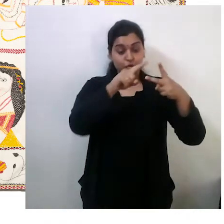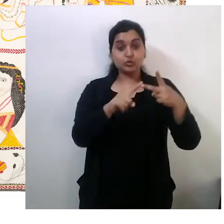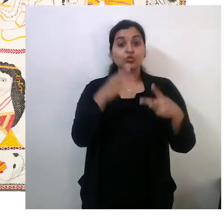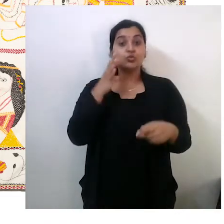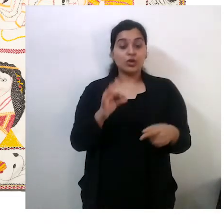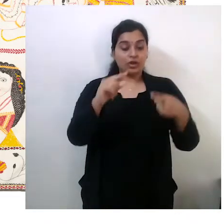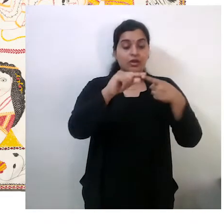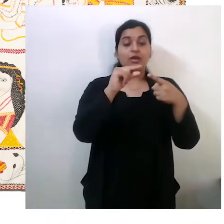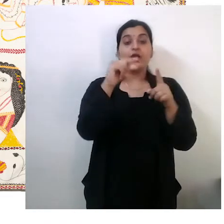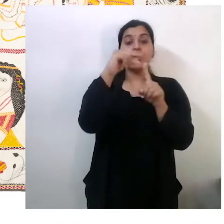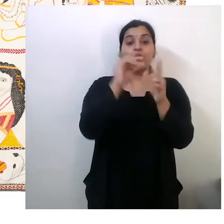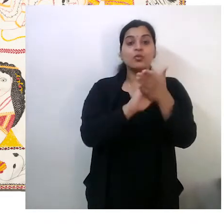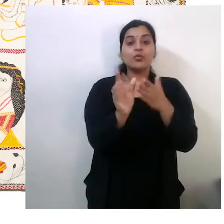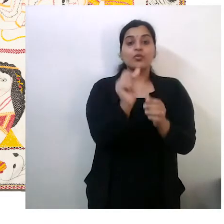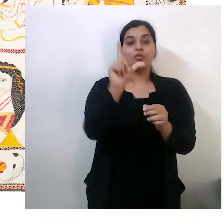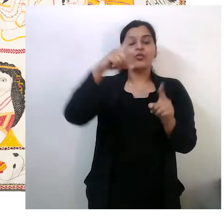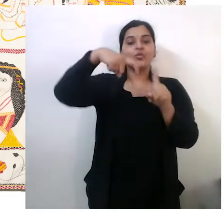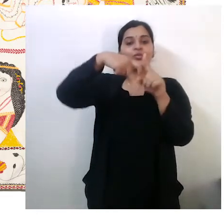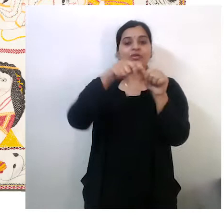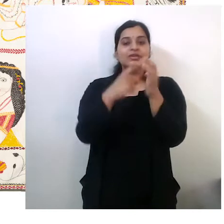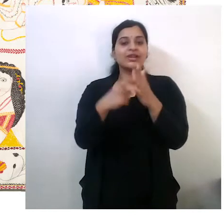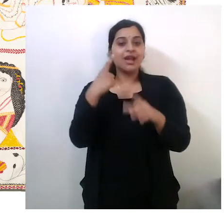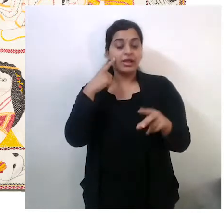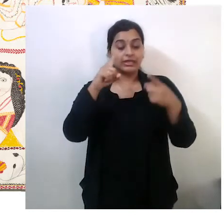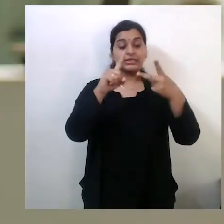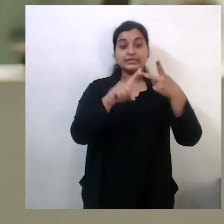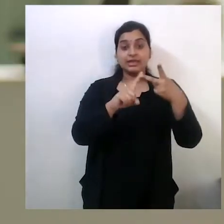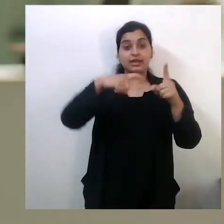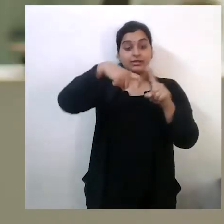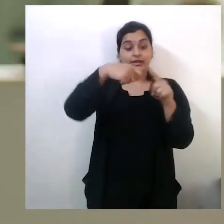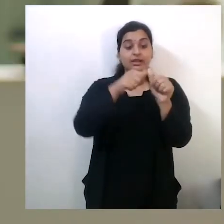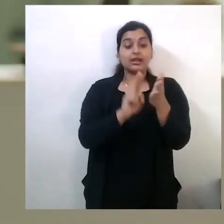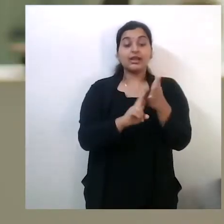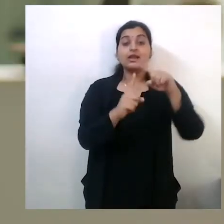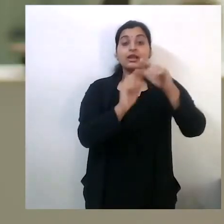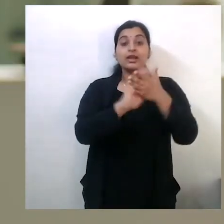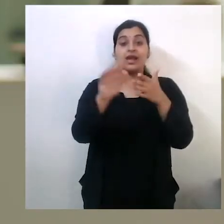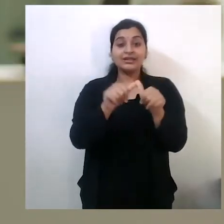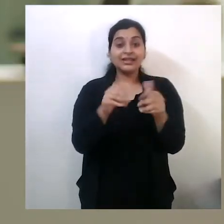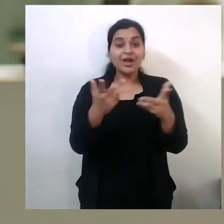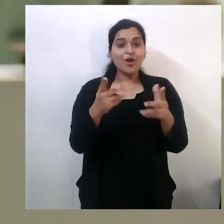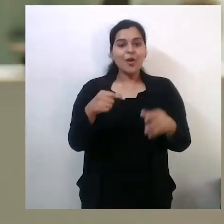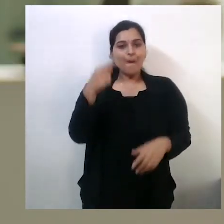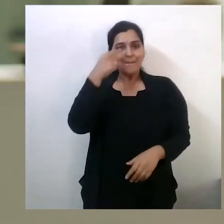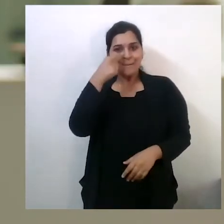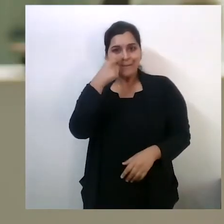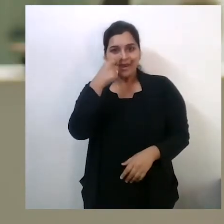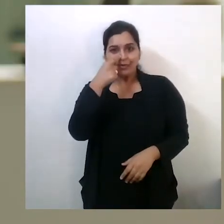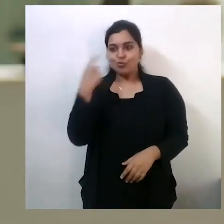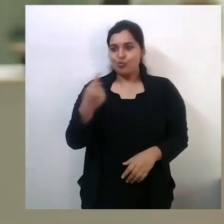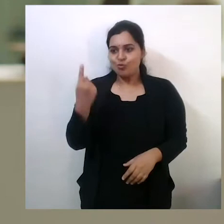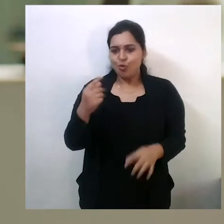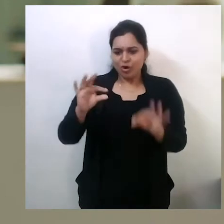kantha with the inscription of its female makers. Traditionally practiced in the household and made by one or many